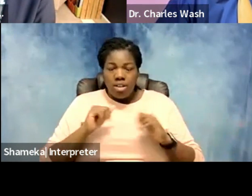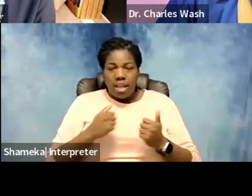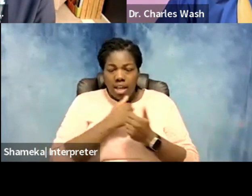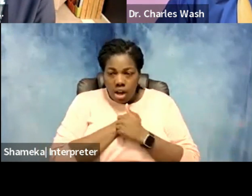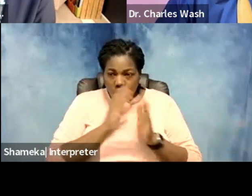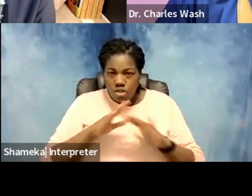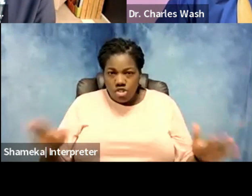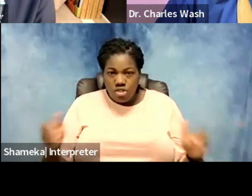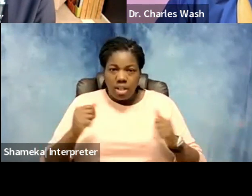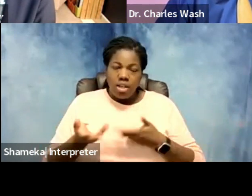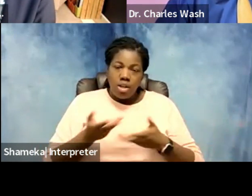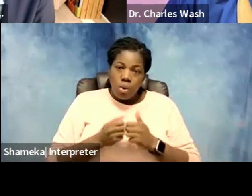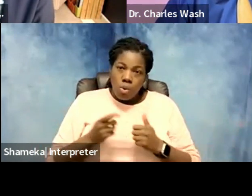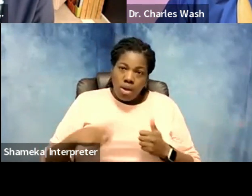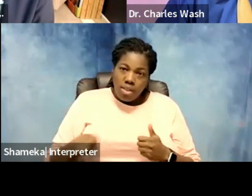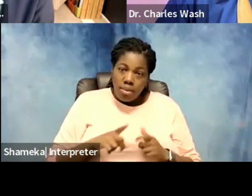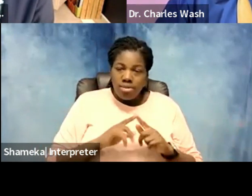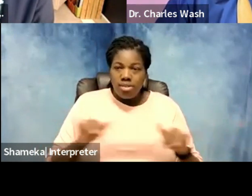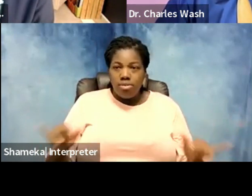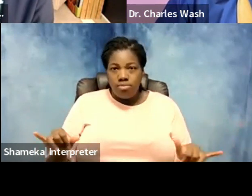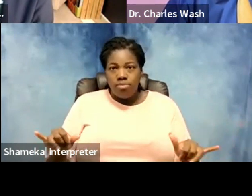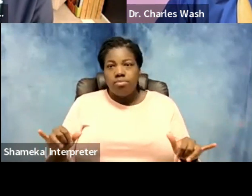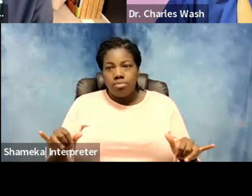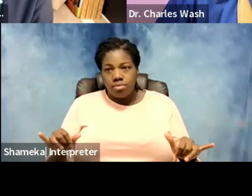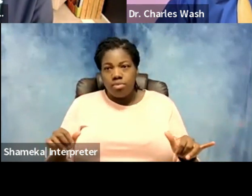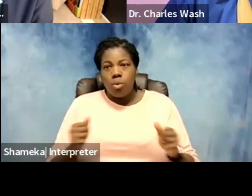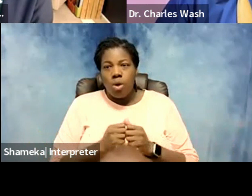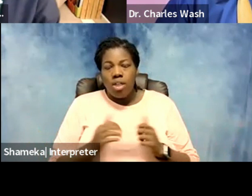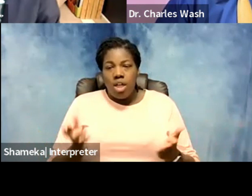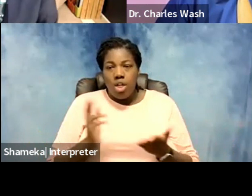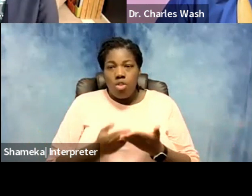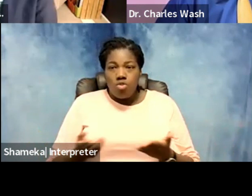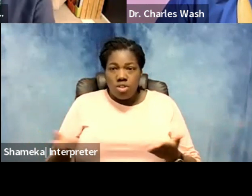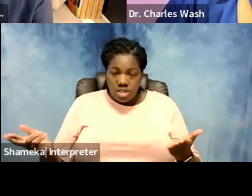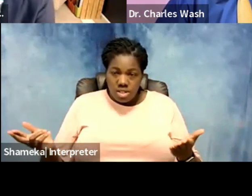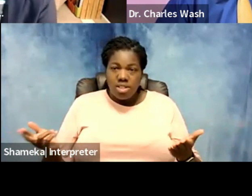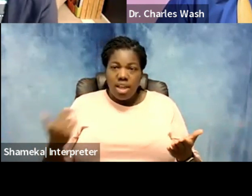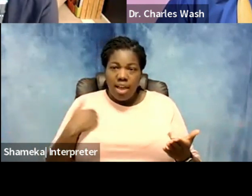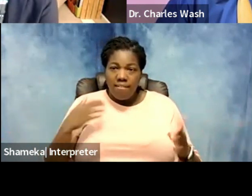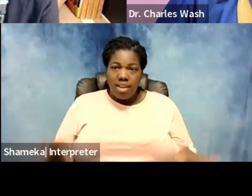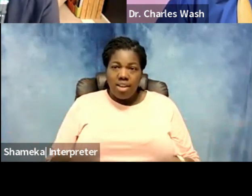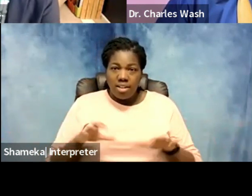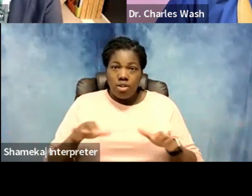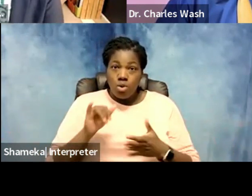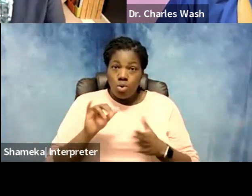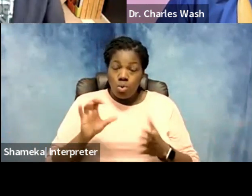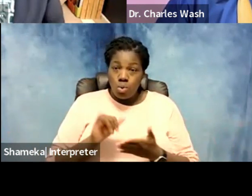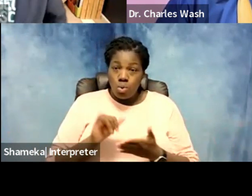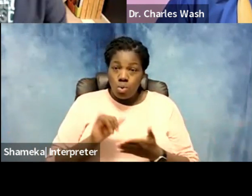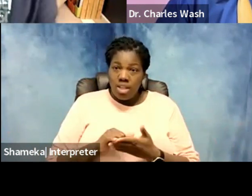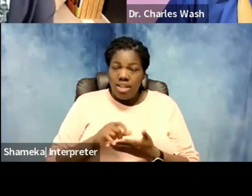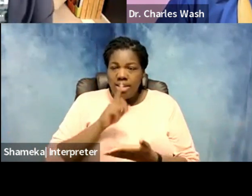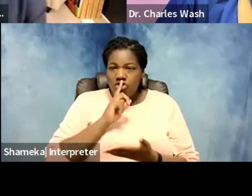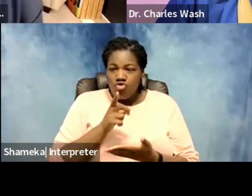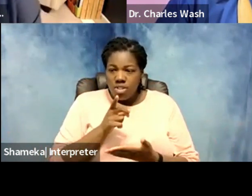kids, they could spend time with their kids, but at the same time, without the resources of being able to have activities to do, it really